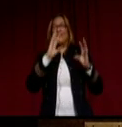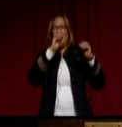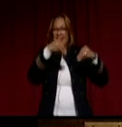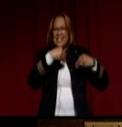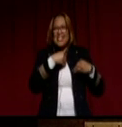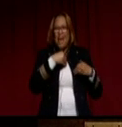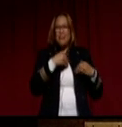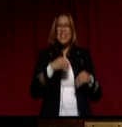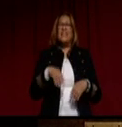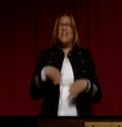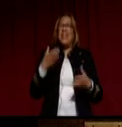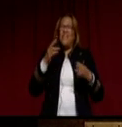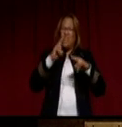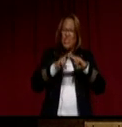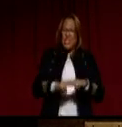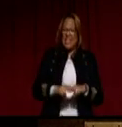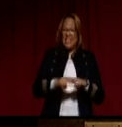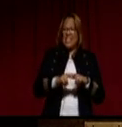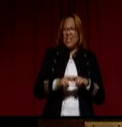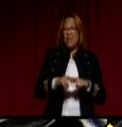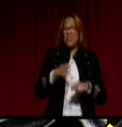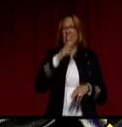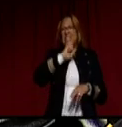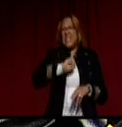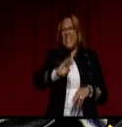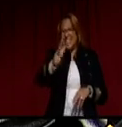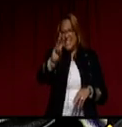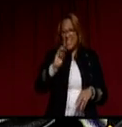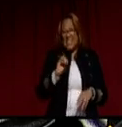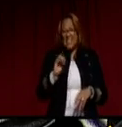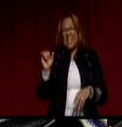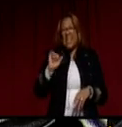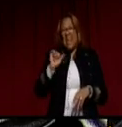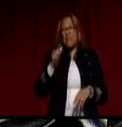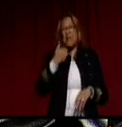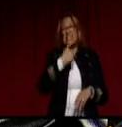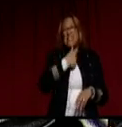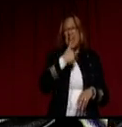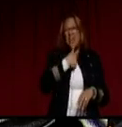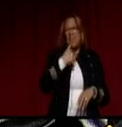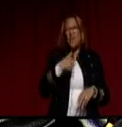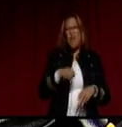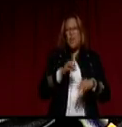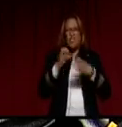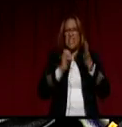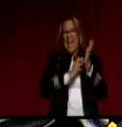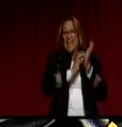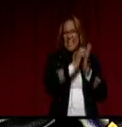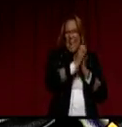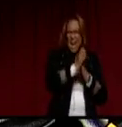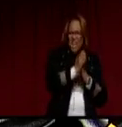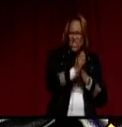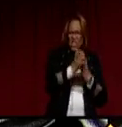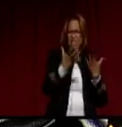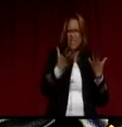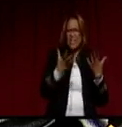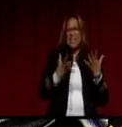me, or if you sit down next to somebody who has cancer,